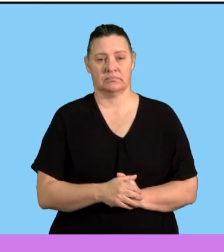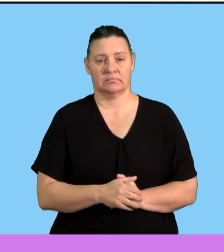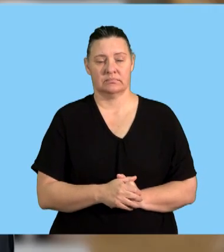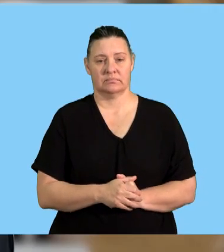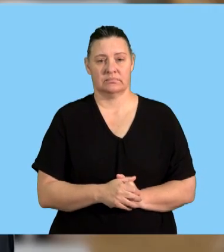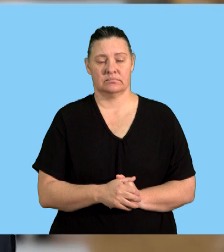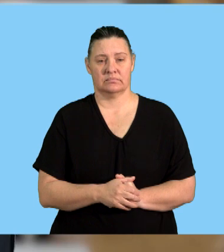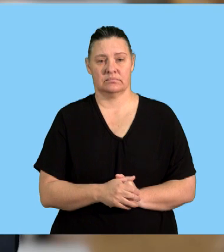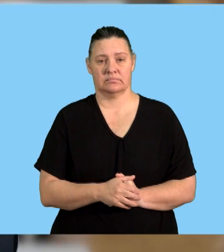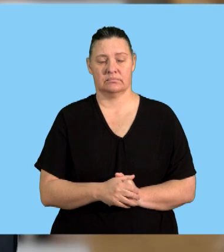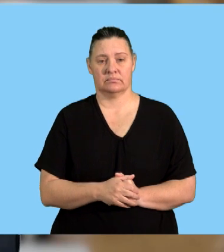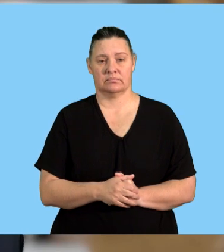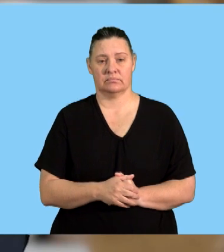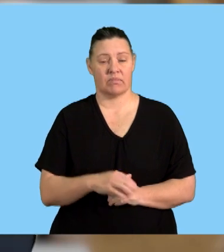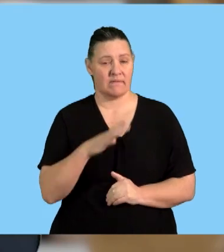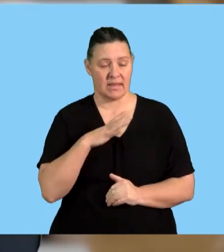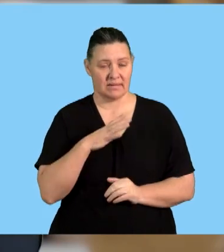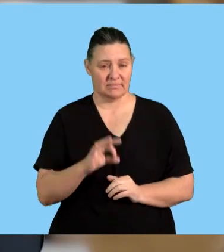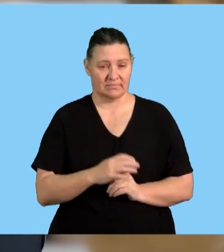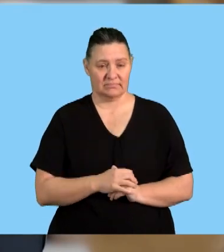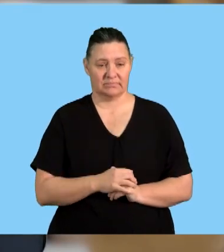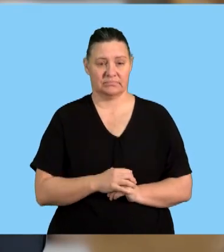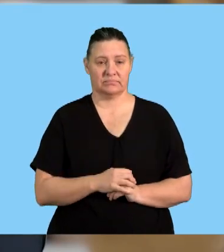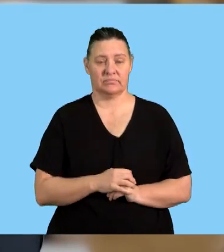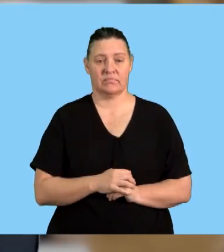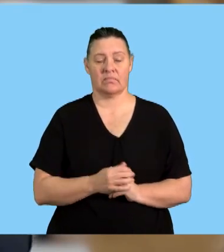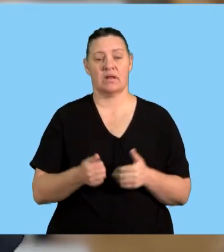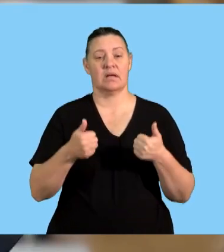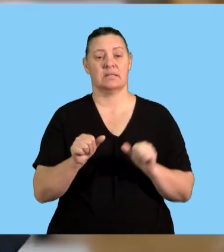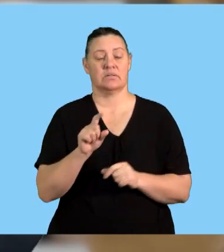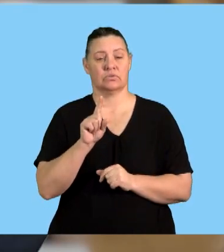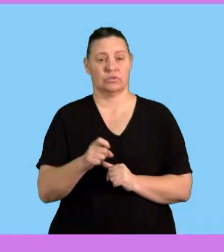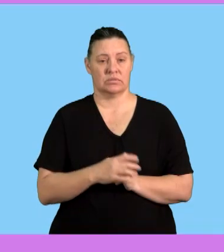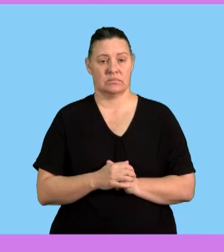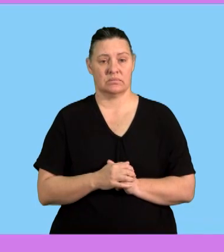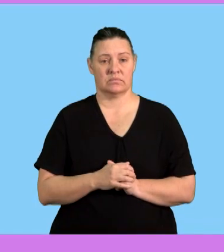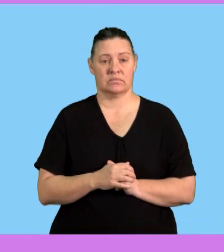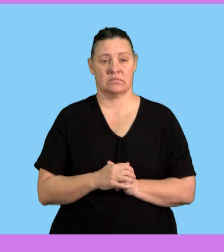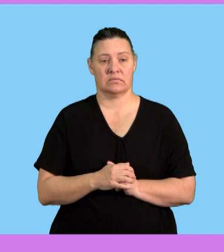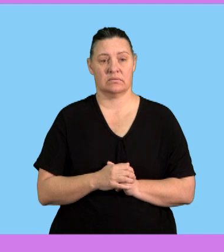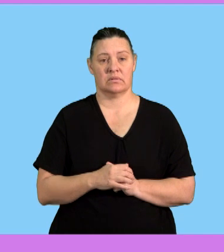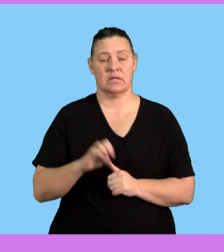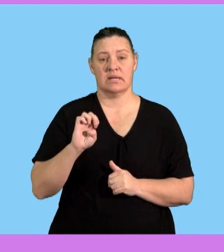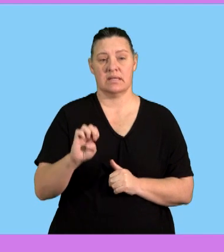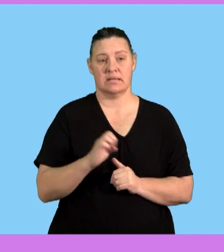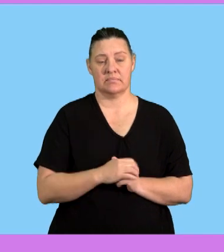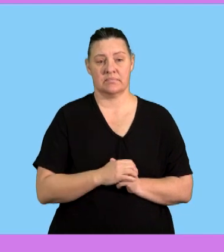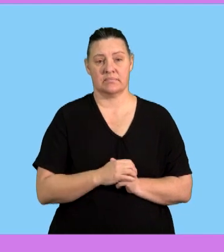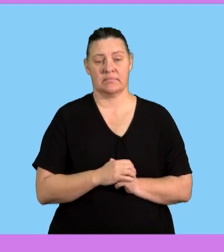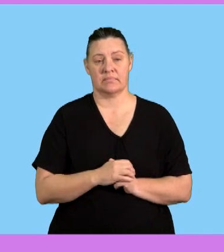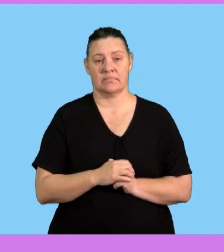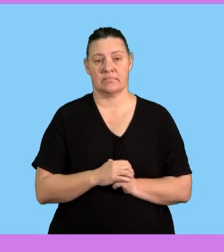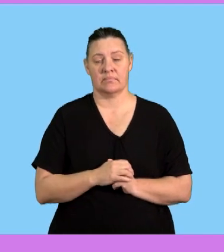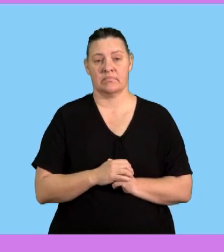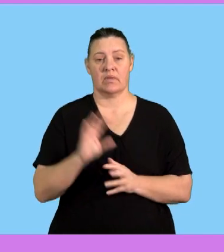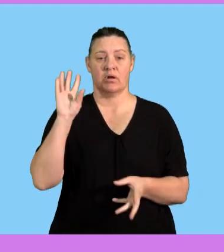together. Guys, are we fine? All right, let's look at our next question. Question number E. It says the